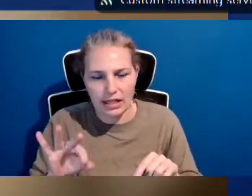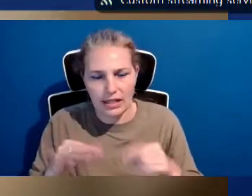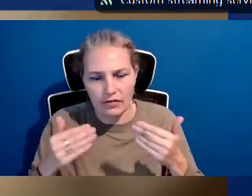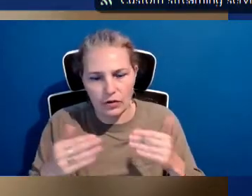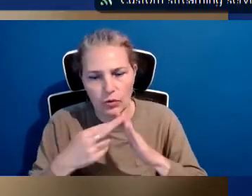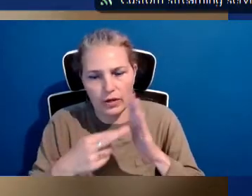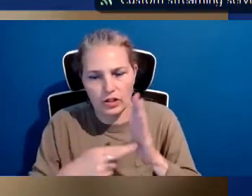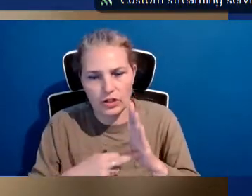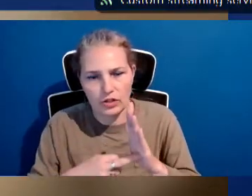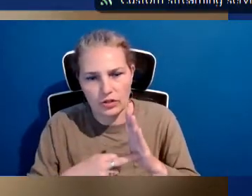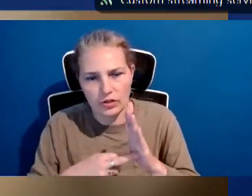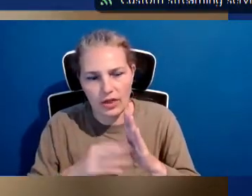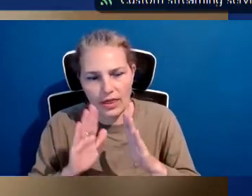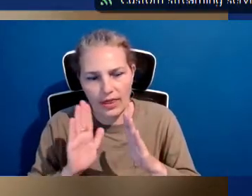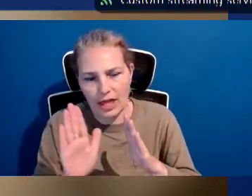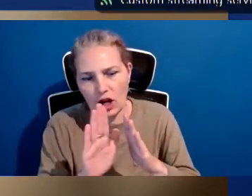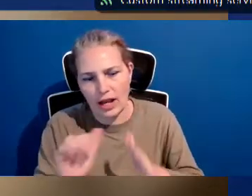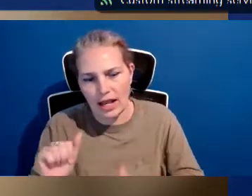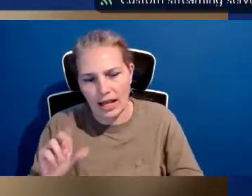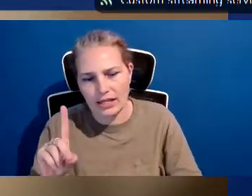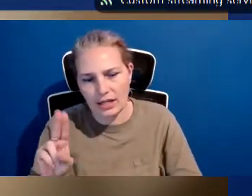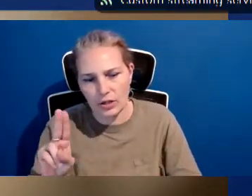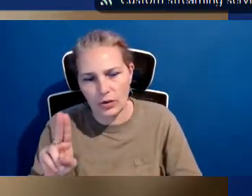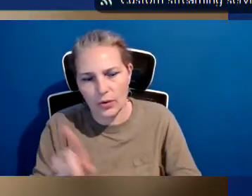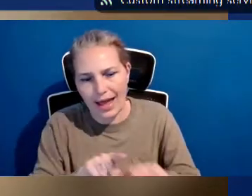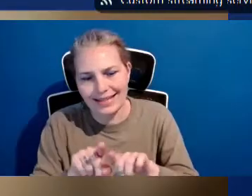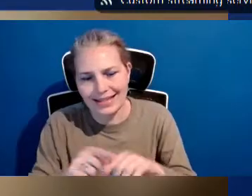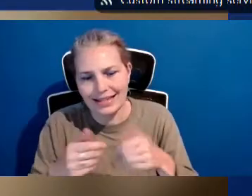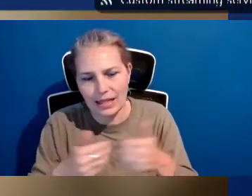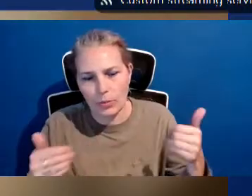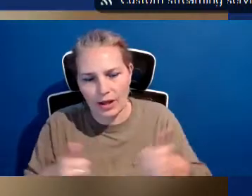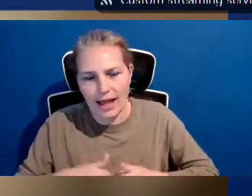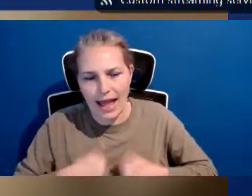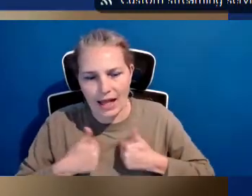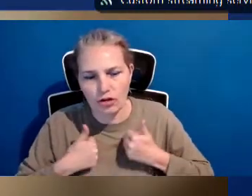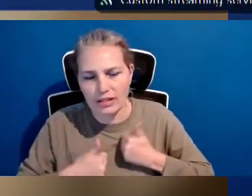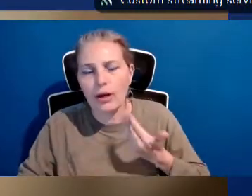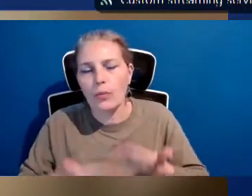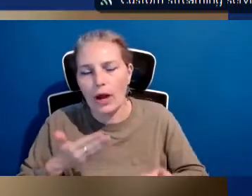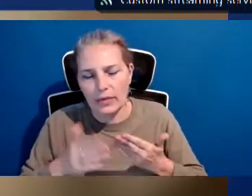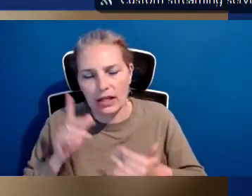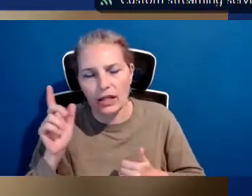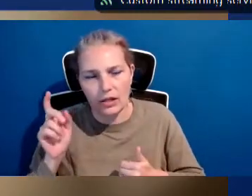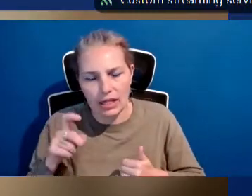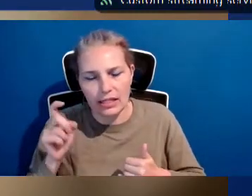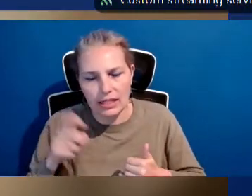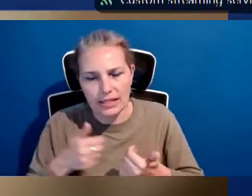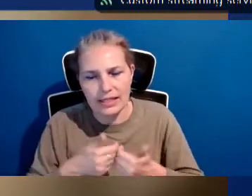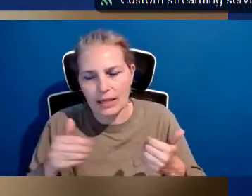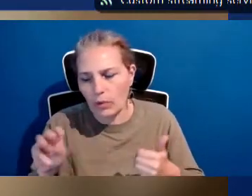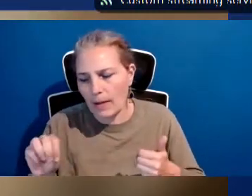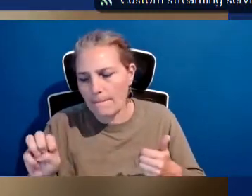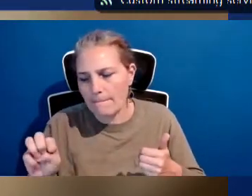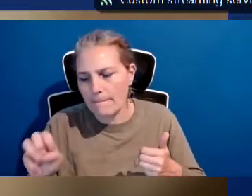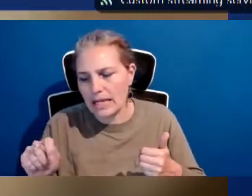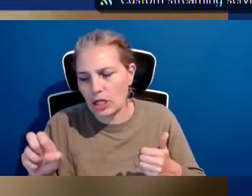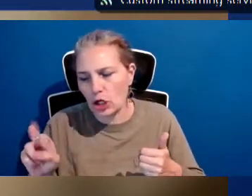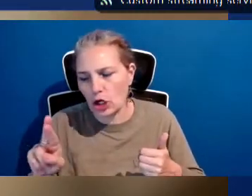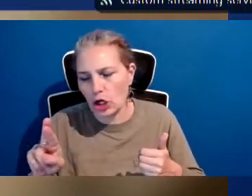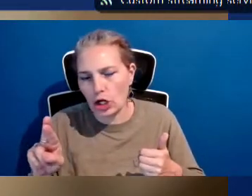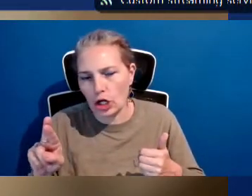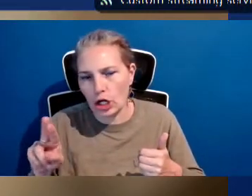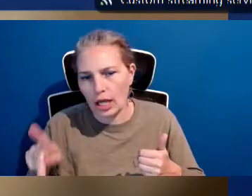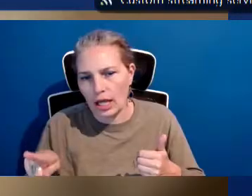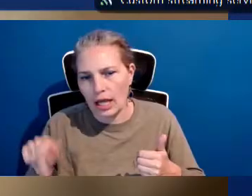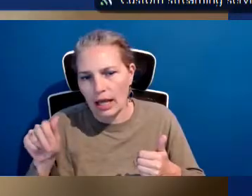to ADU as a separate address, then more than likely it will have to have a separate meter panel.